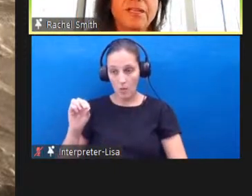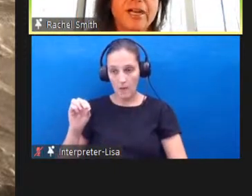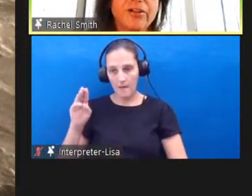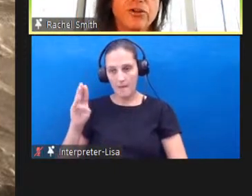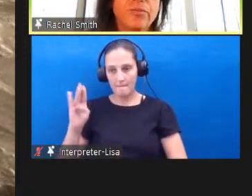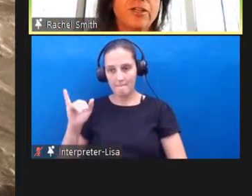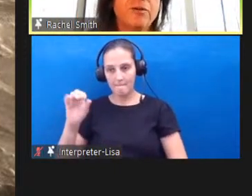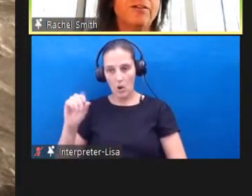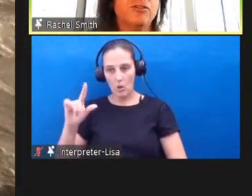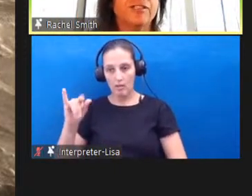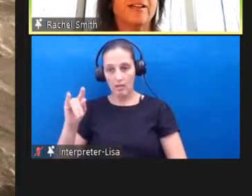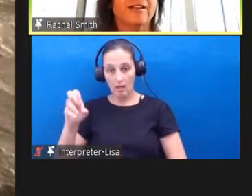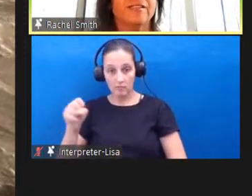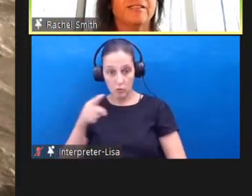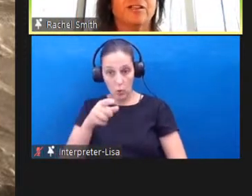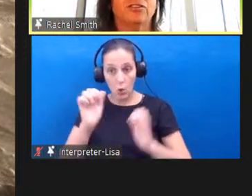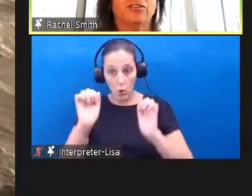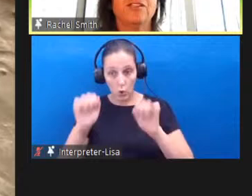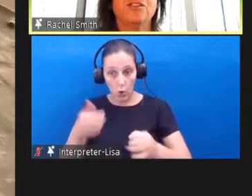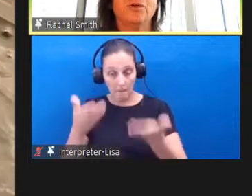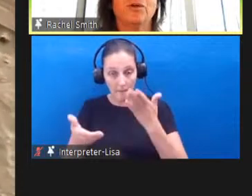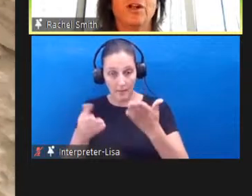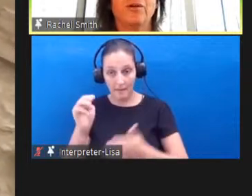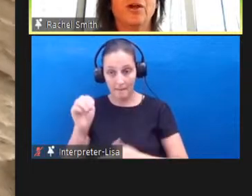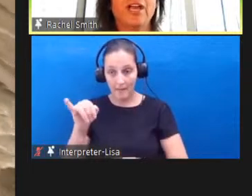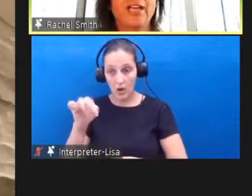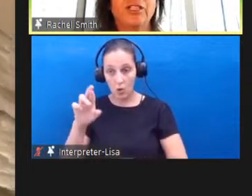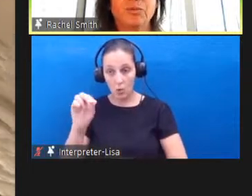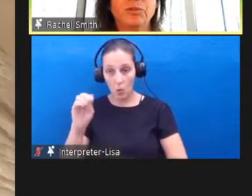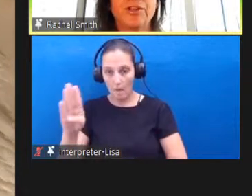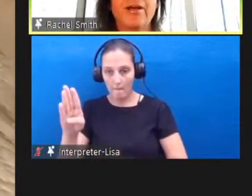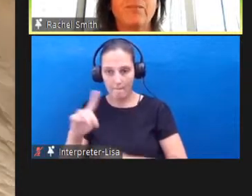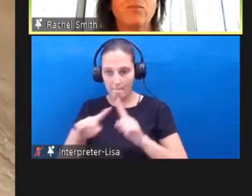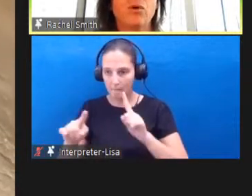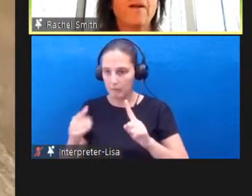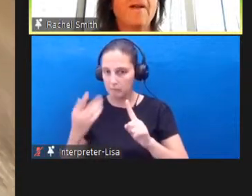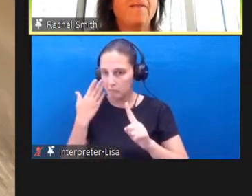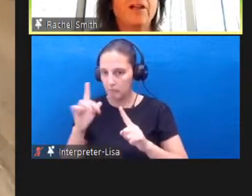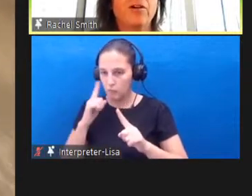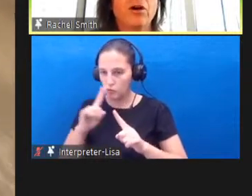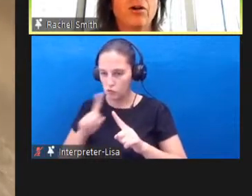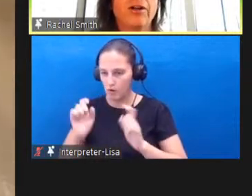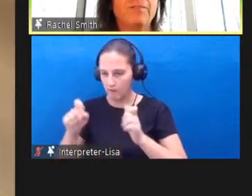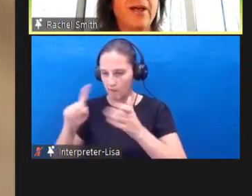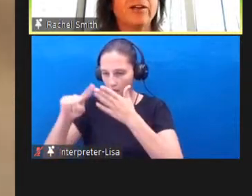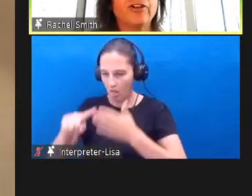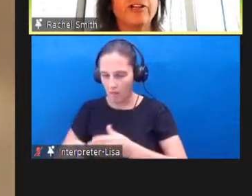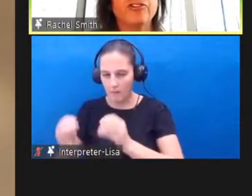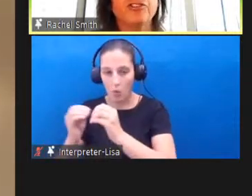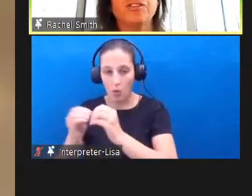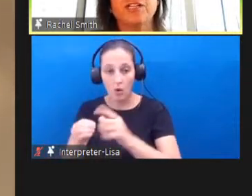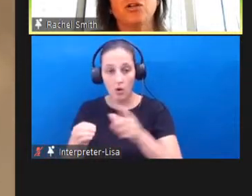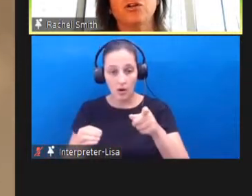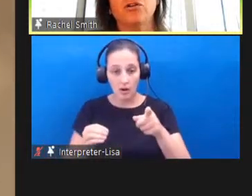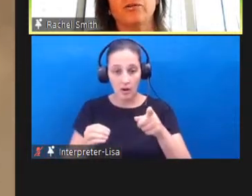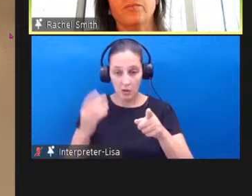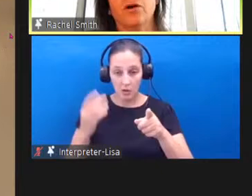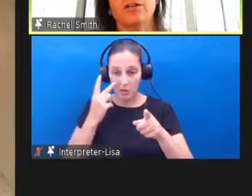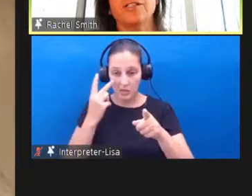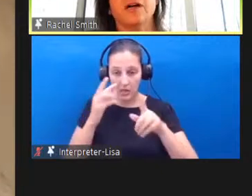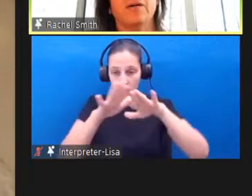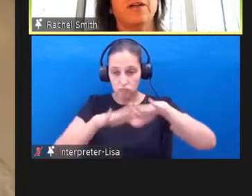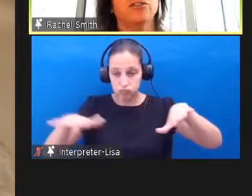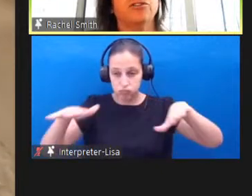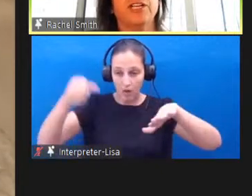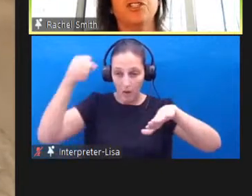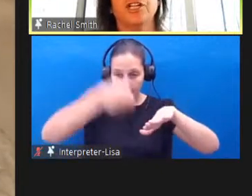could be microbial, but of course not necessarily. So we want to explore that more. There are impact craters you see all over